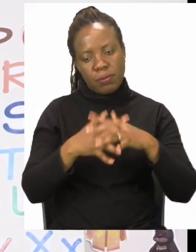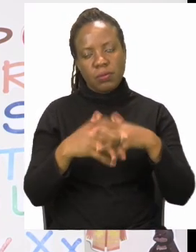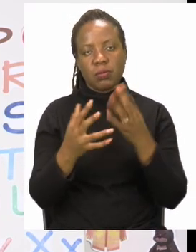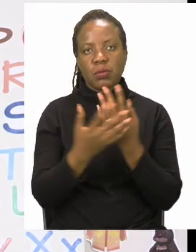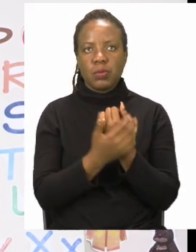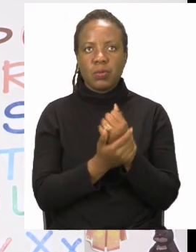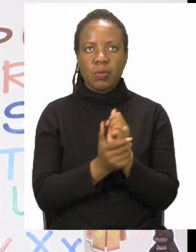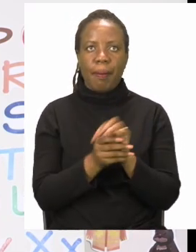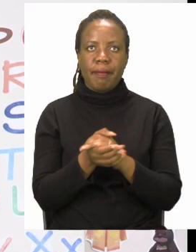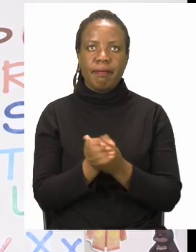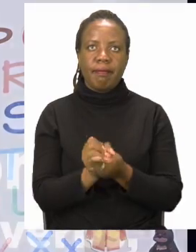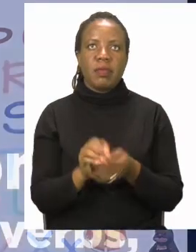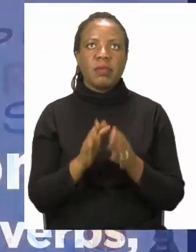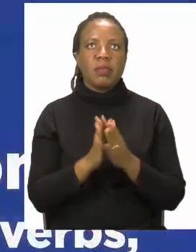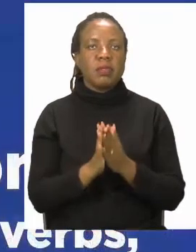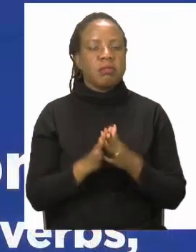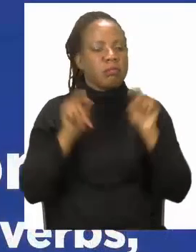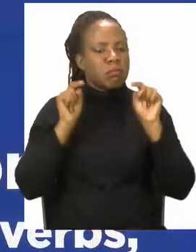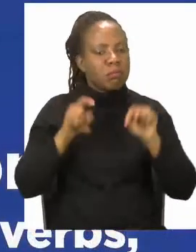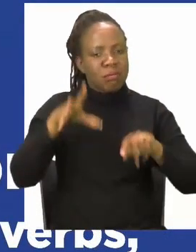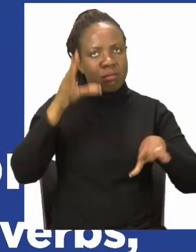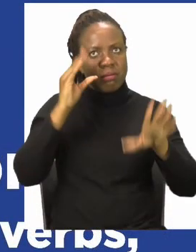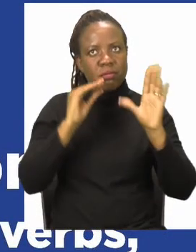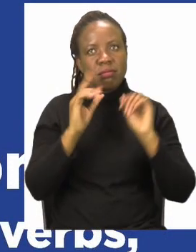we are going to learn about today.